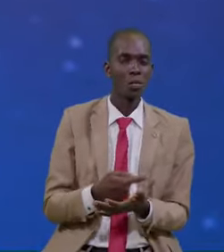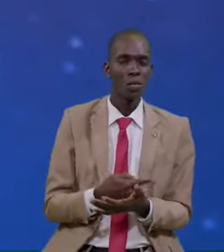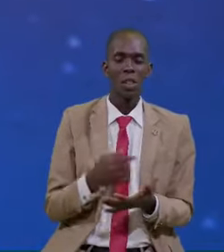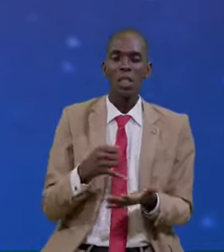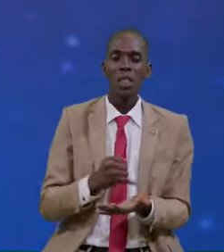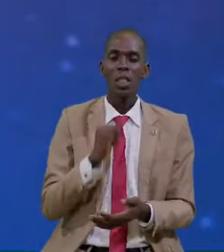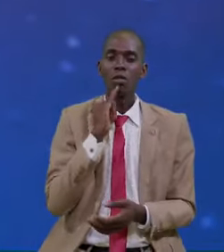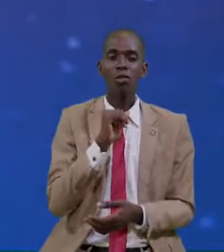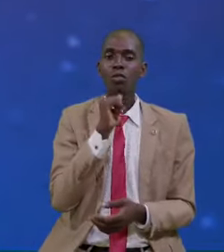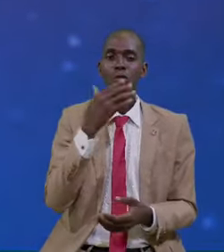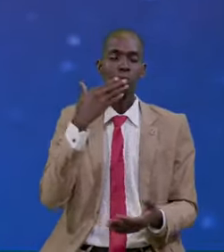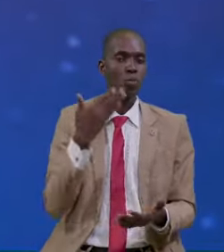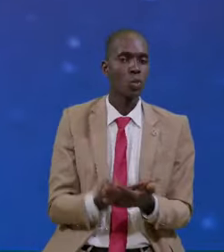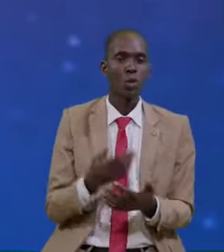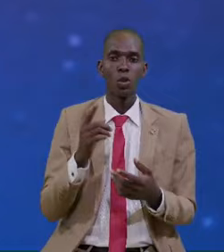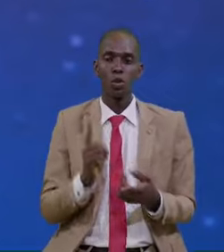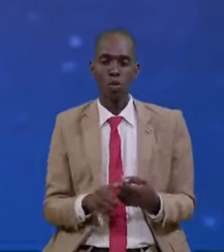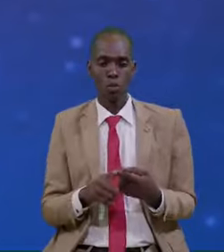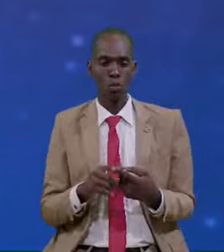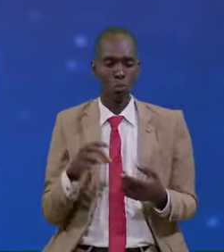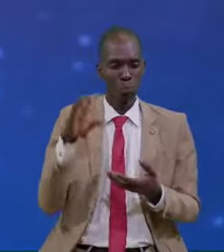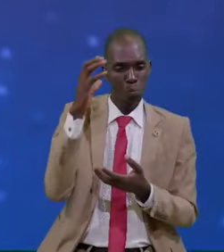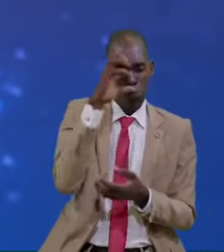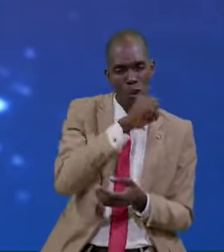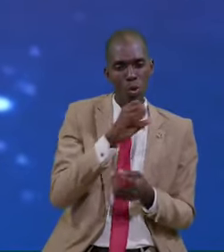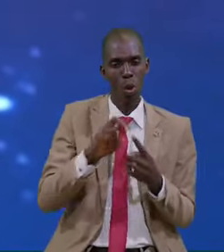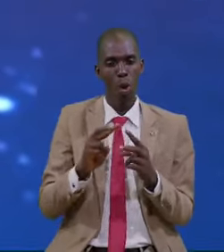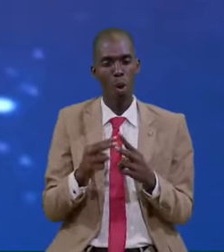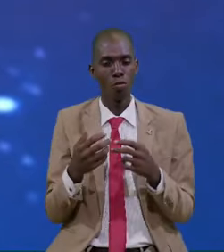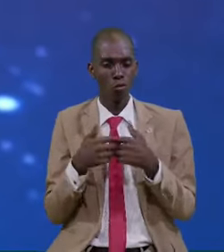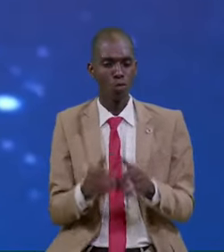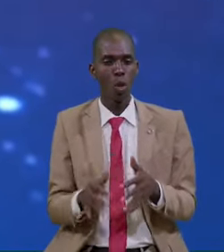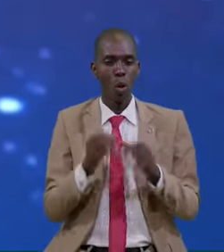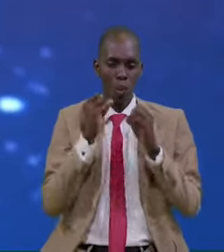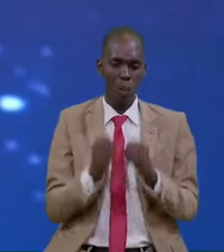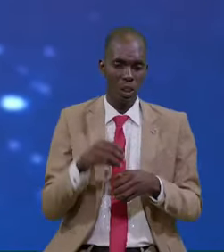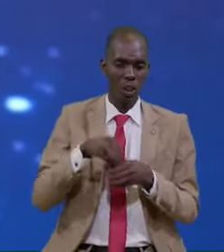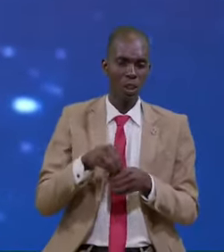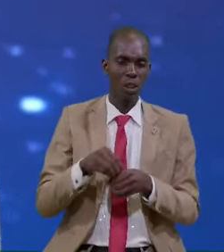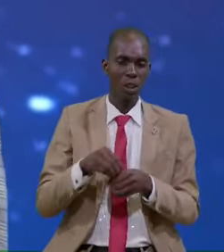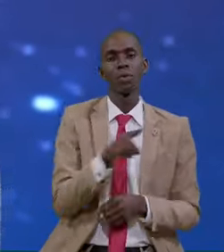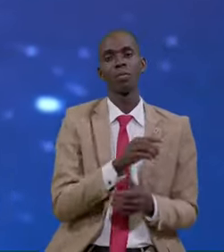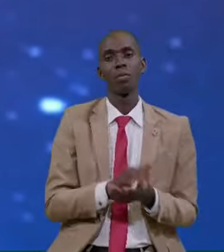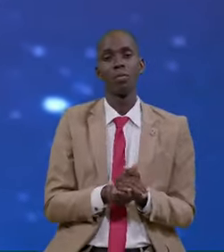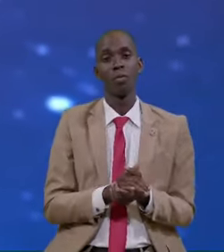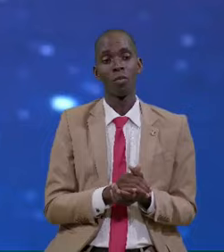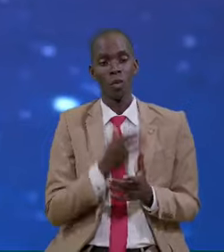good to miss or to lose power inside you. You know, that tree there,